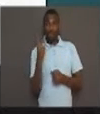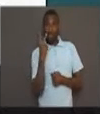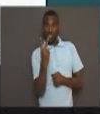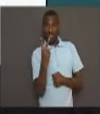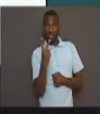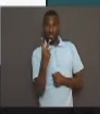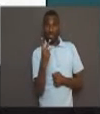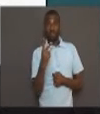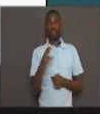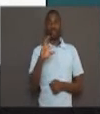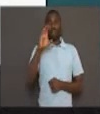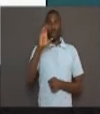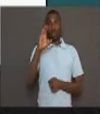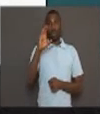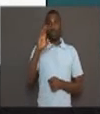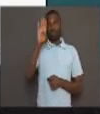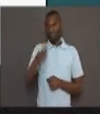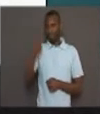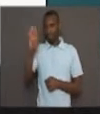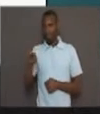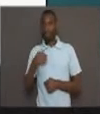two carbon brushes.